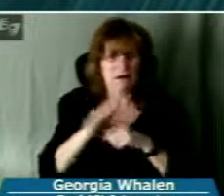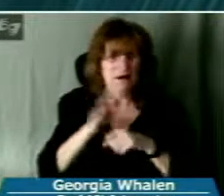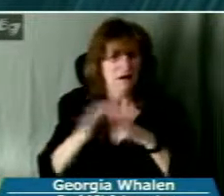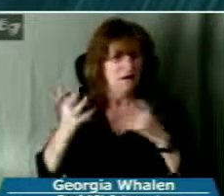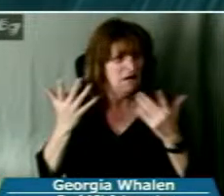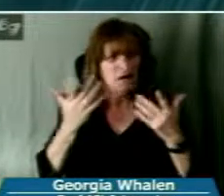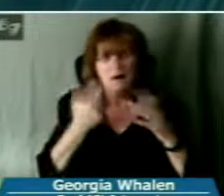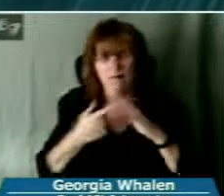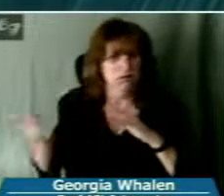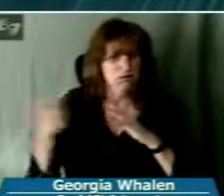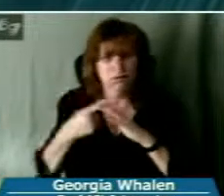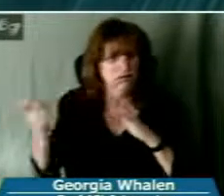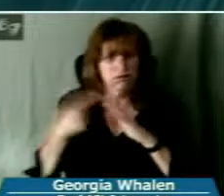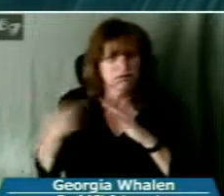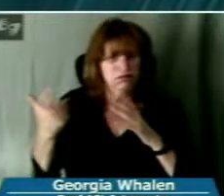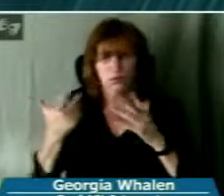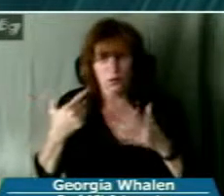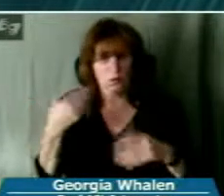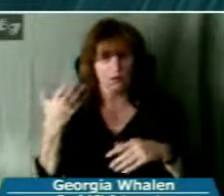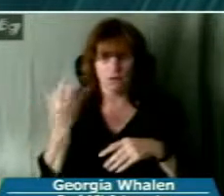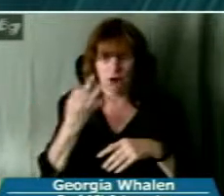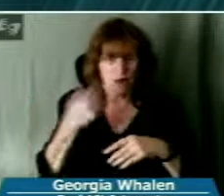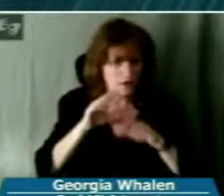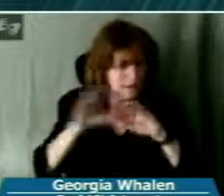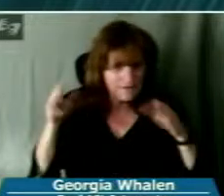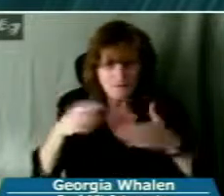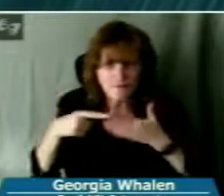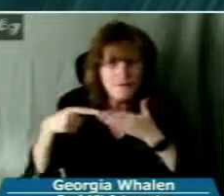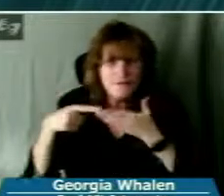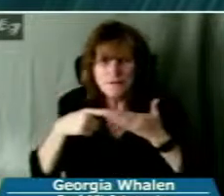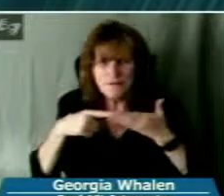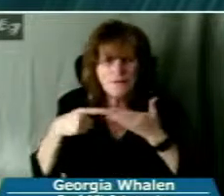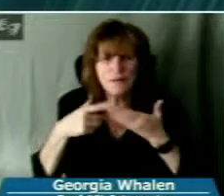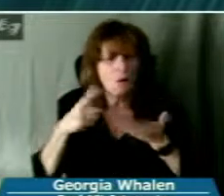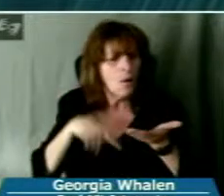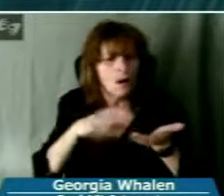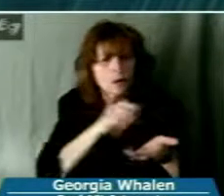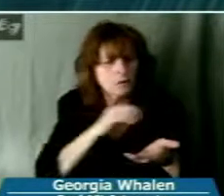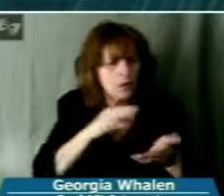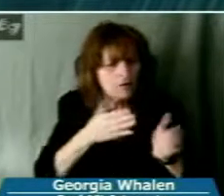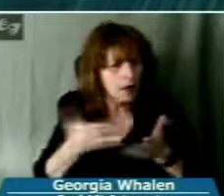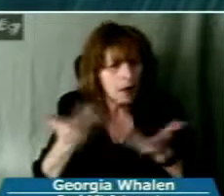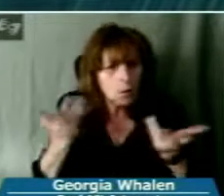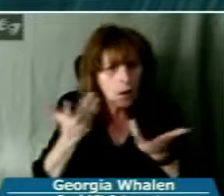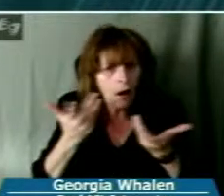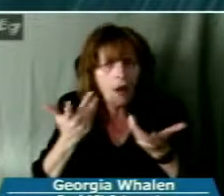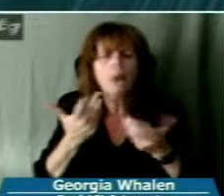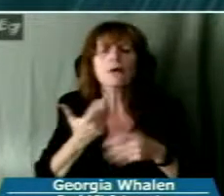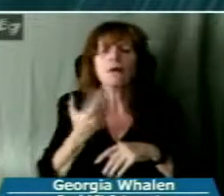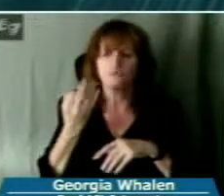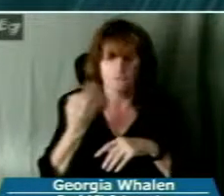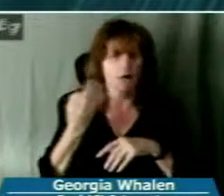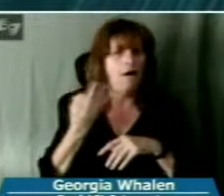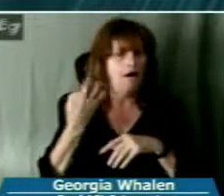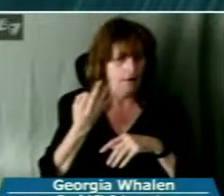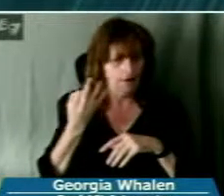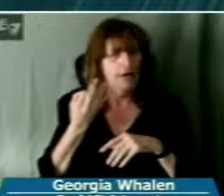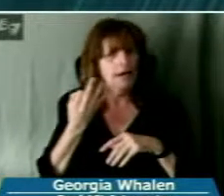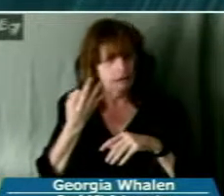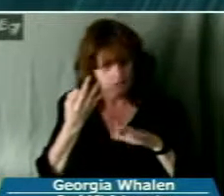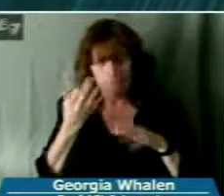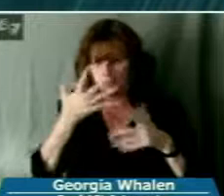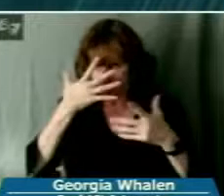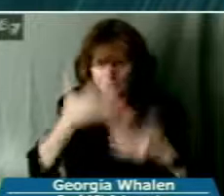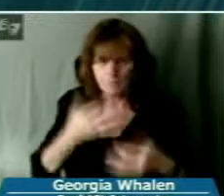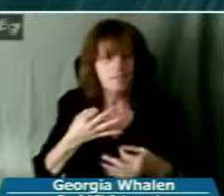parties and the Rosslyn Retirement Home about what their staffing plan was. On Friday, May the 15th, many of those plans simply could